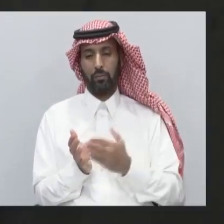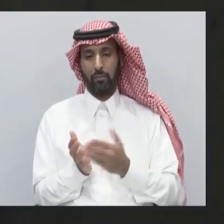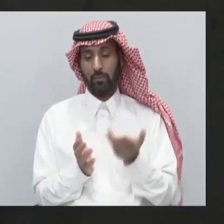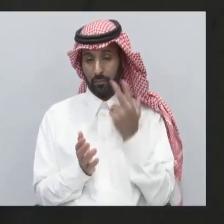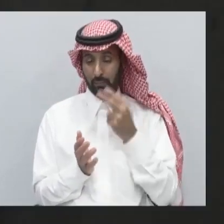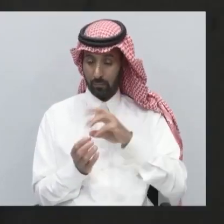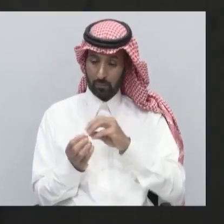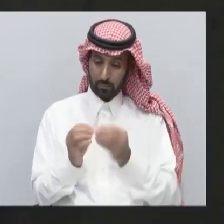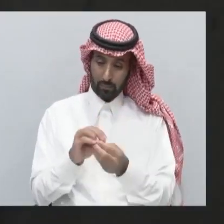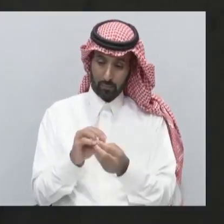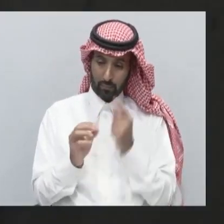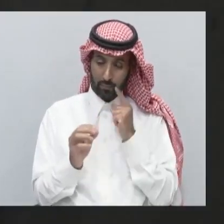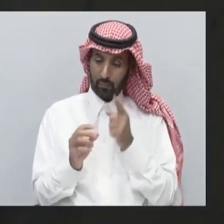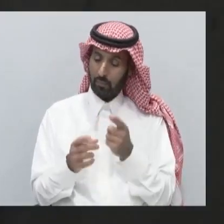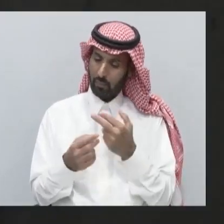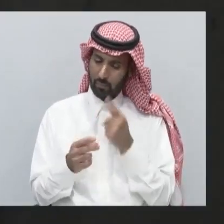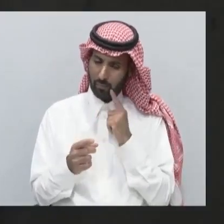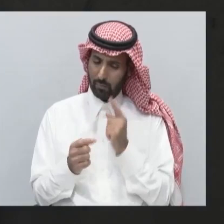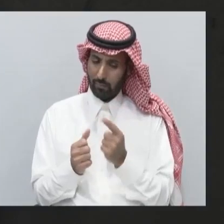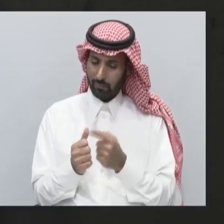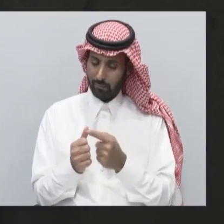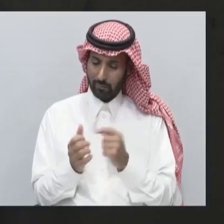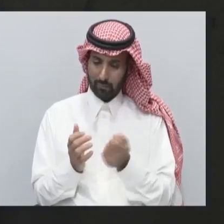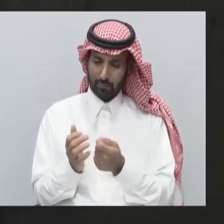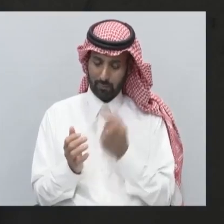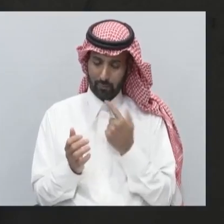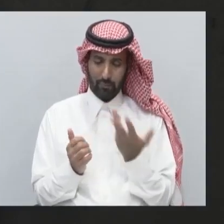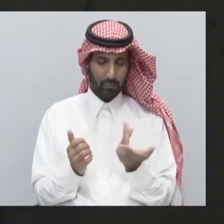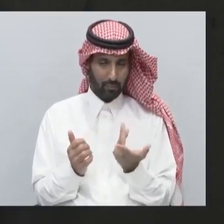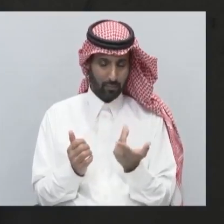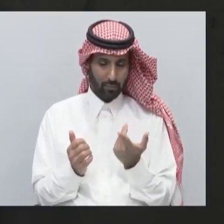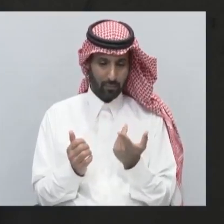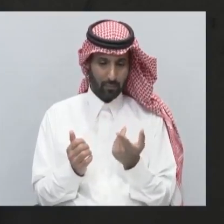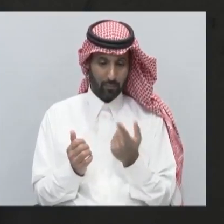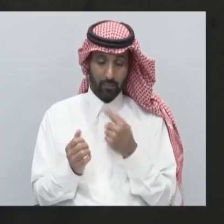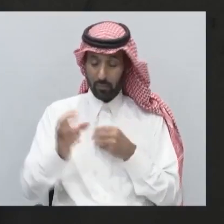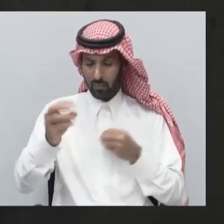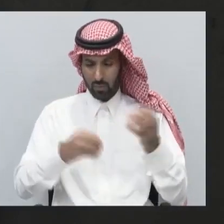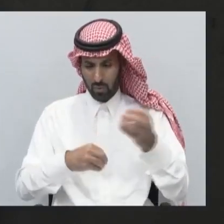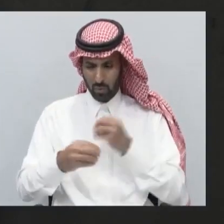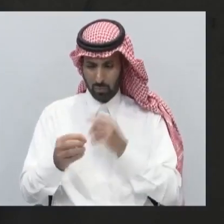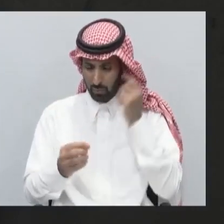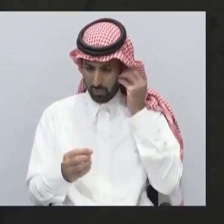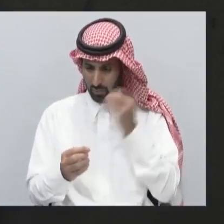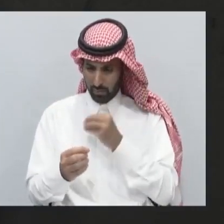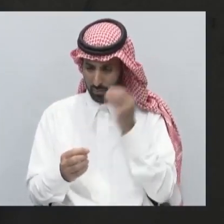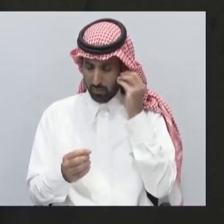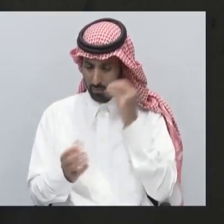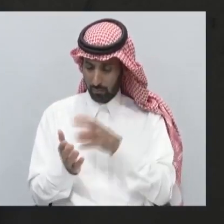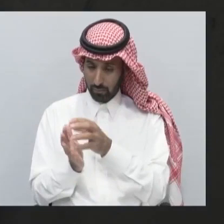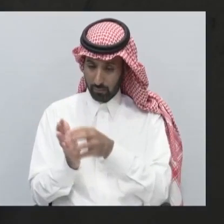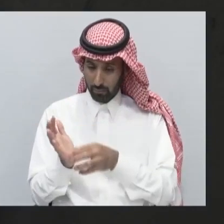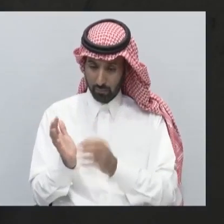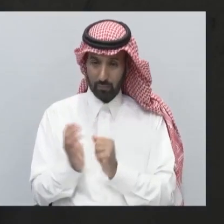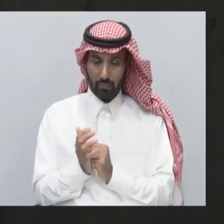let's change these. Now we will start with the writing process. We have gathered ideas. Now we can elaborate.